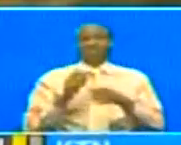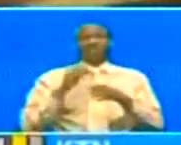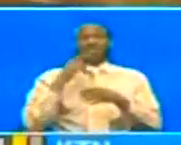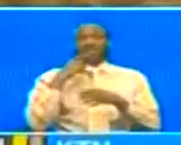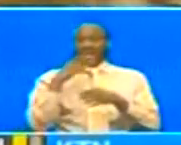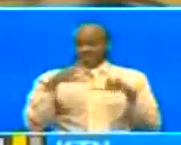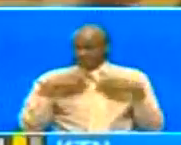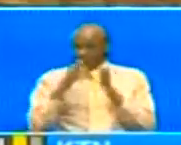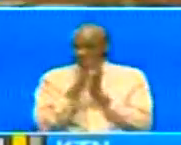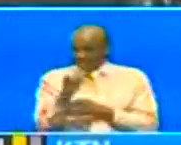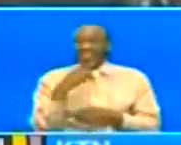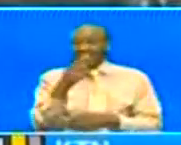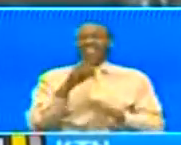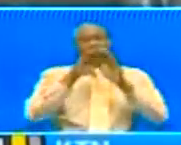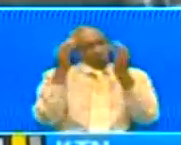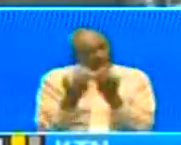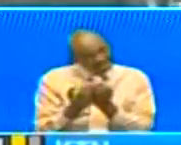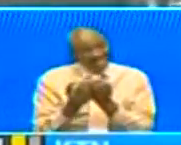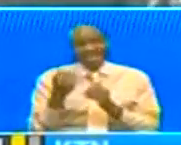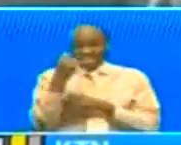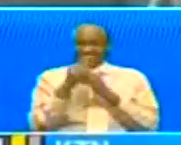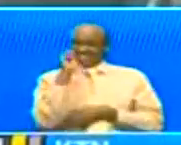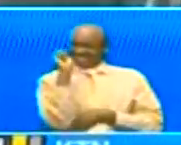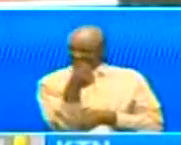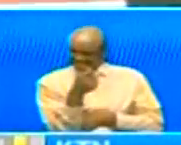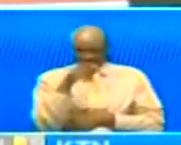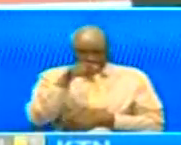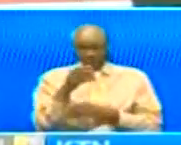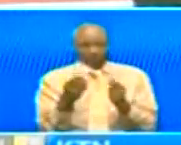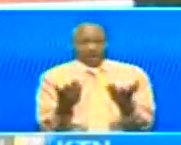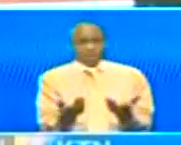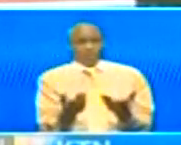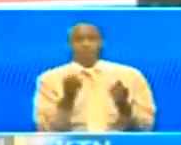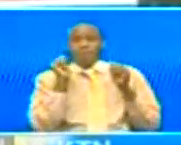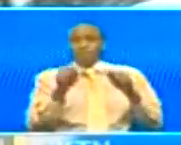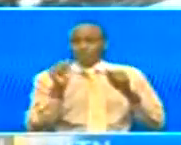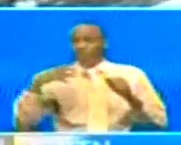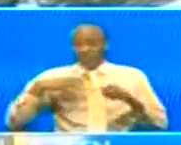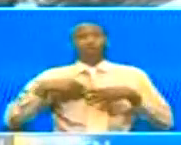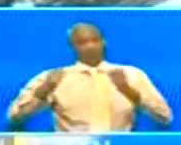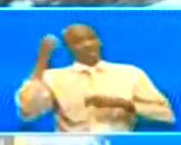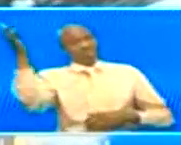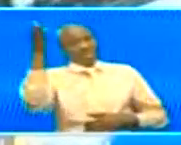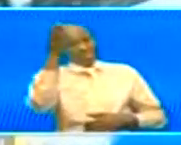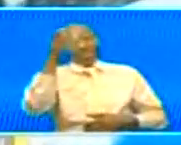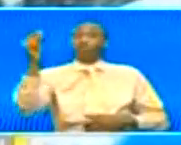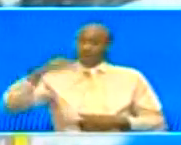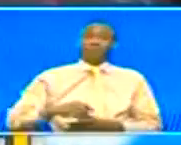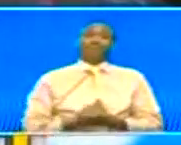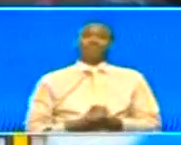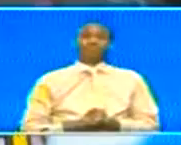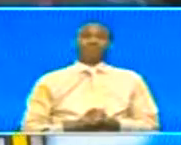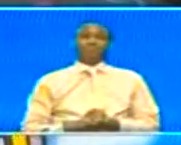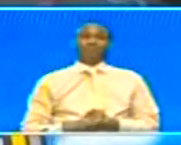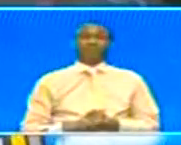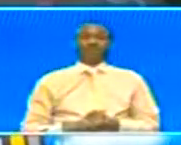narrative and tell the world how the country was dealing with it in order to inspire confidence among investors and tourists.